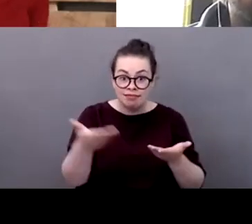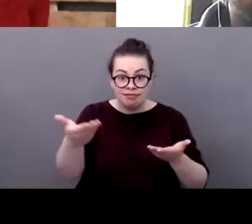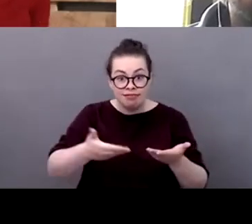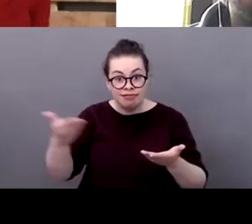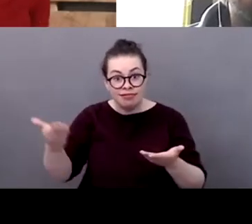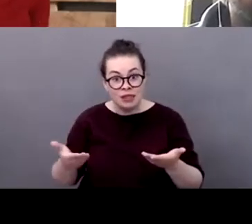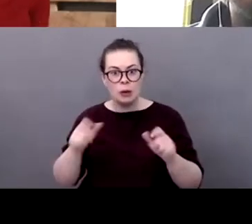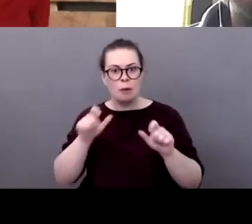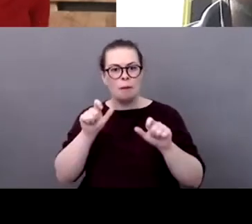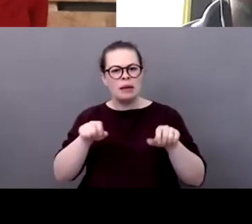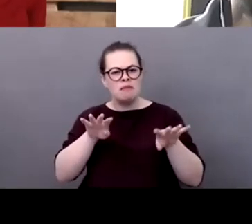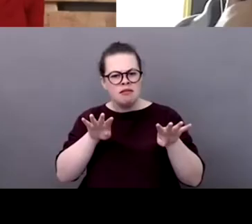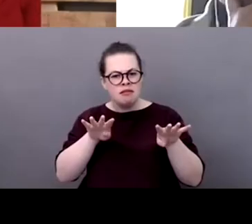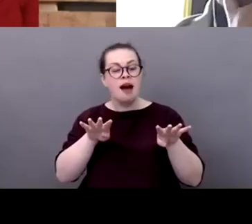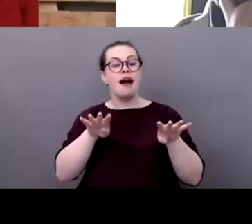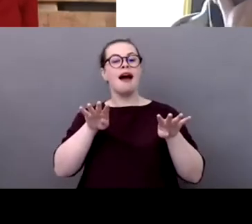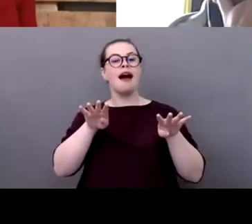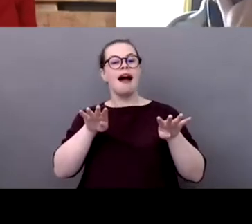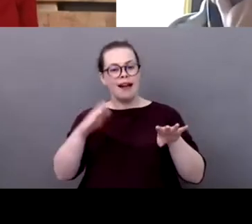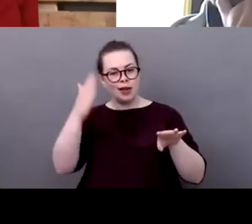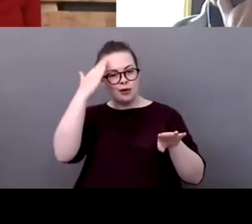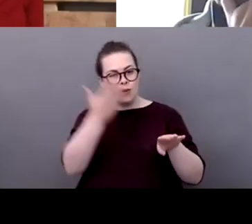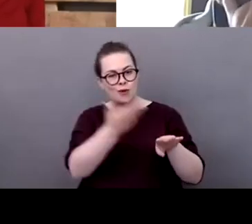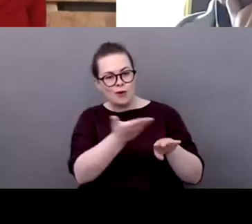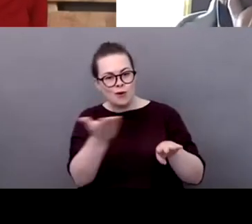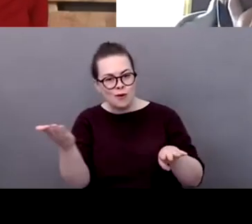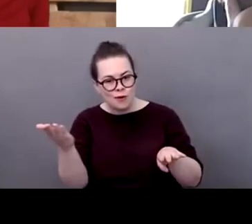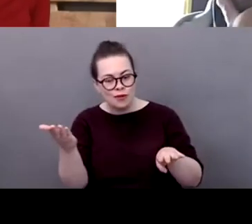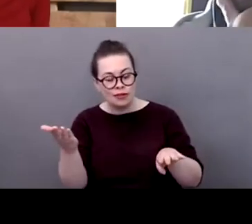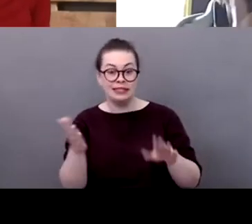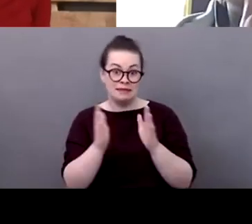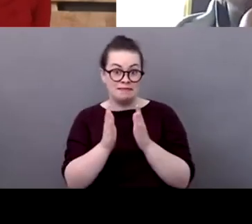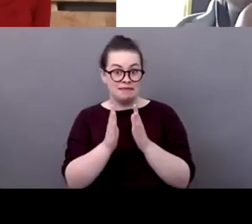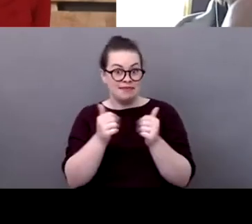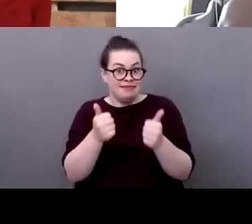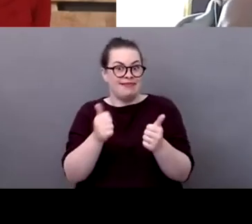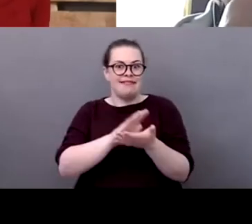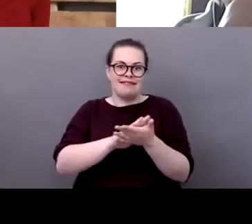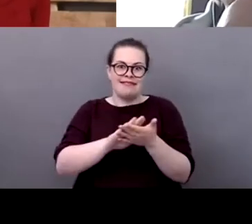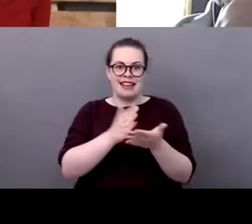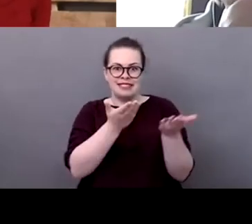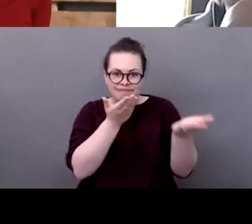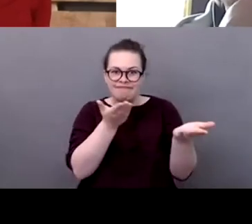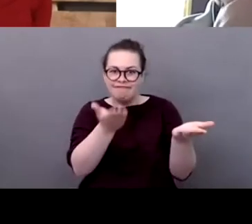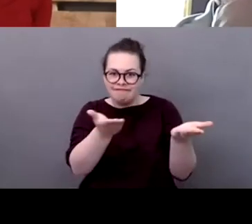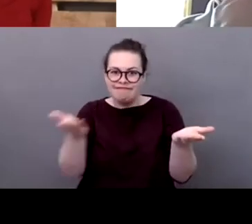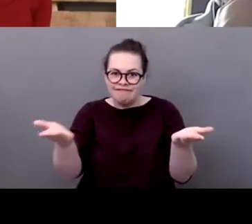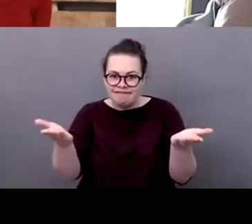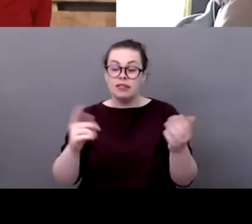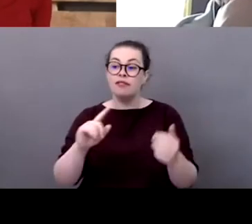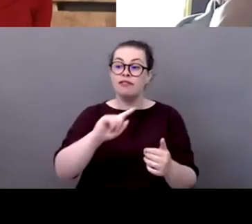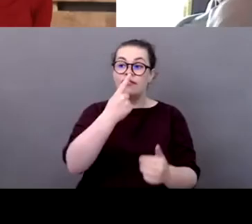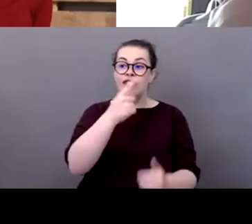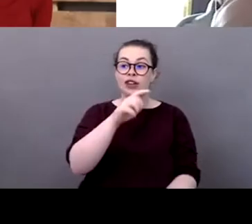actually know who you are, but I think it's better if you do present yourself. We will begin with you, Easkey.